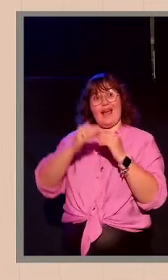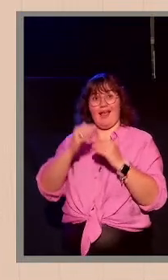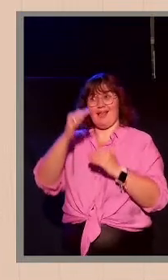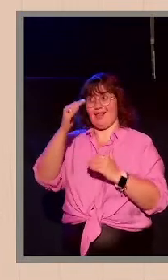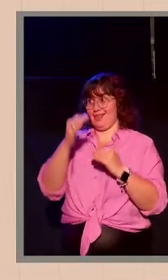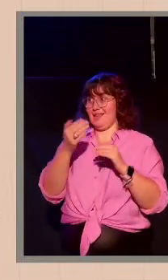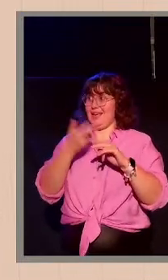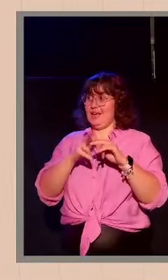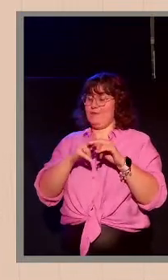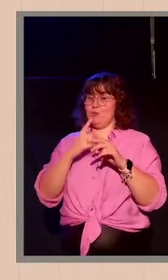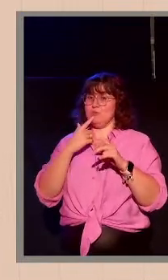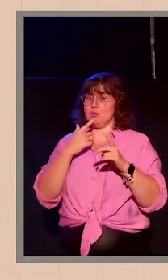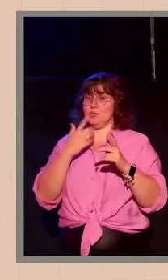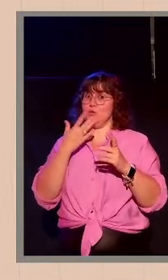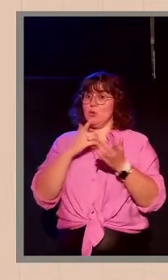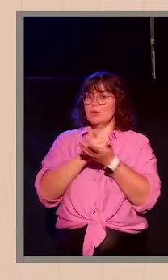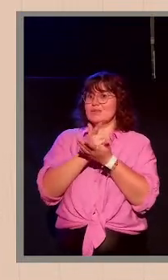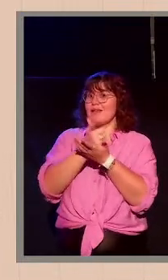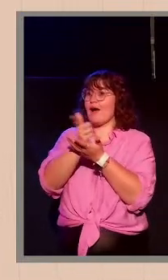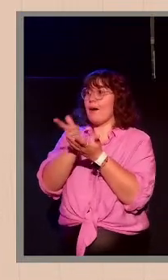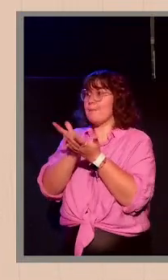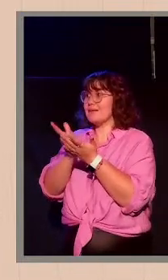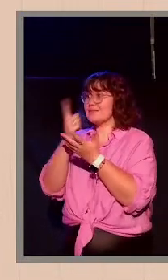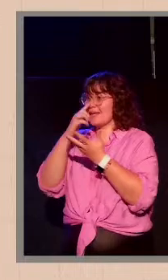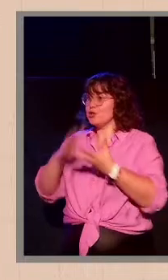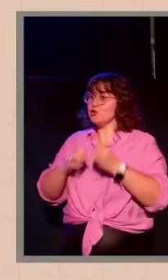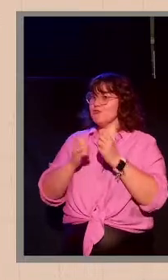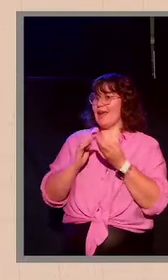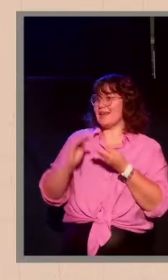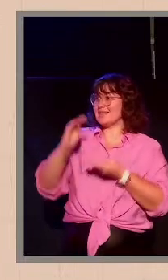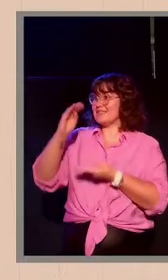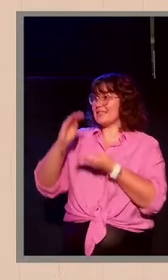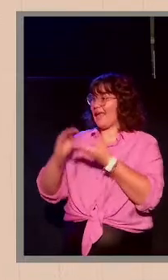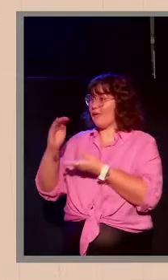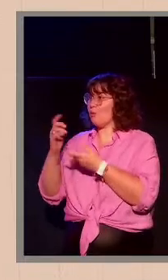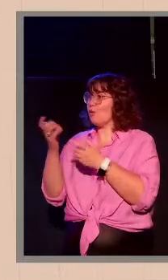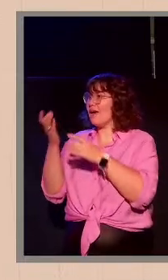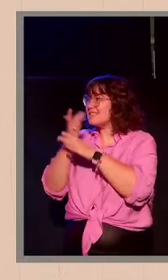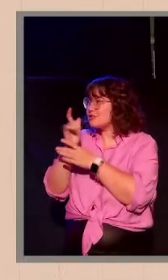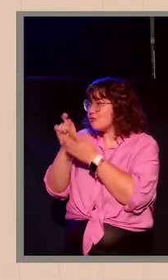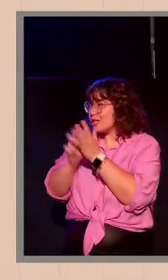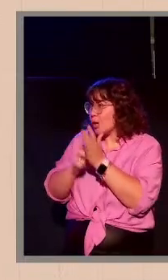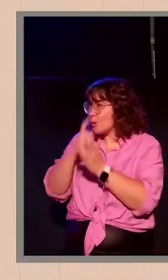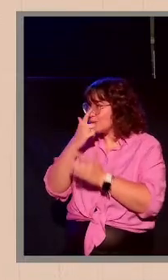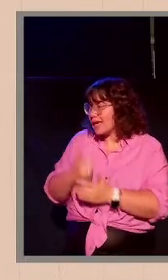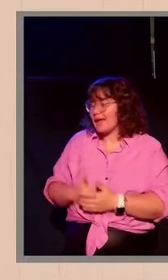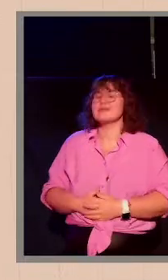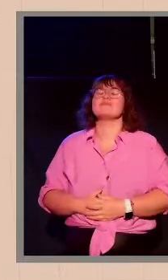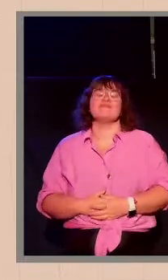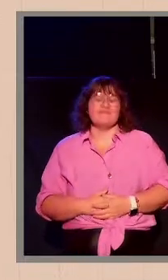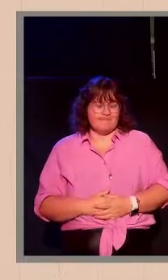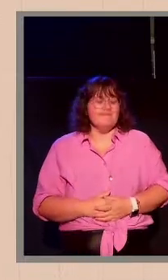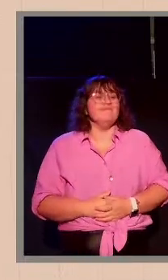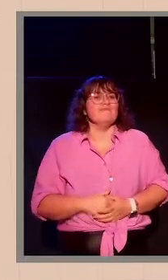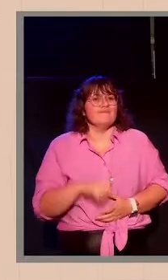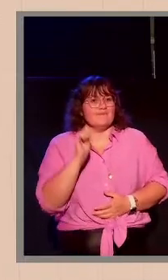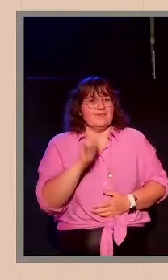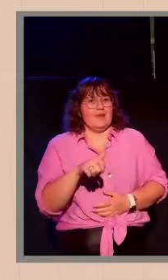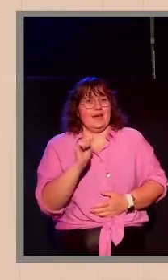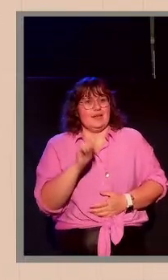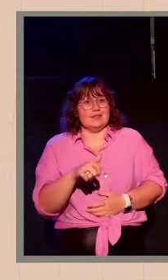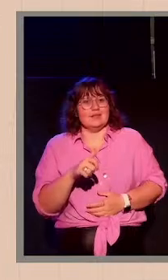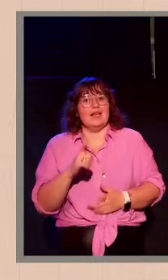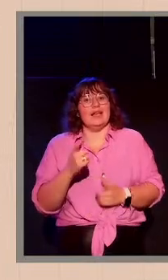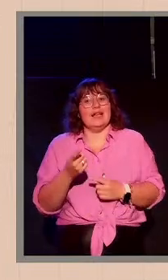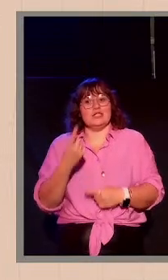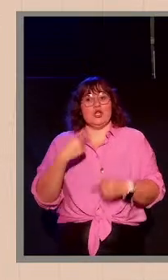using the compass or something? Could you, like, make a scale kind of play, discrete notes? So, yeah, what's happening is, let's switch